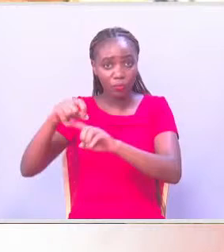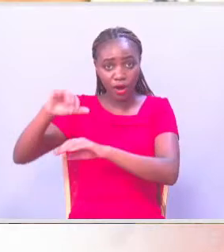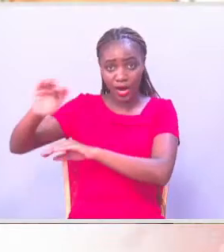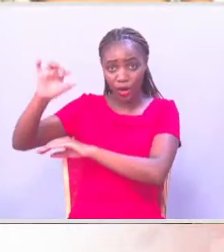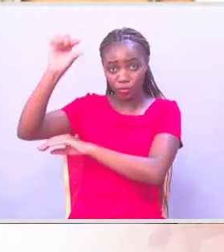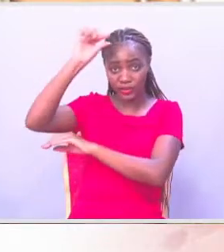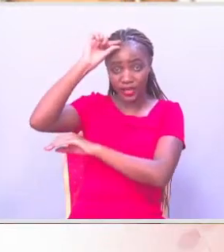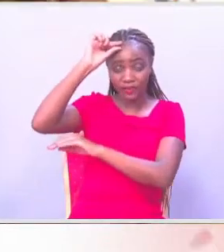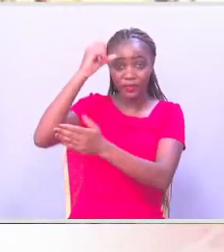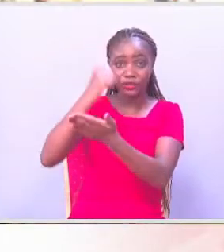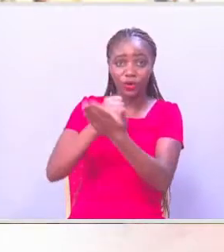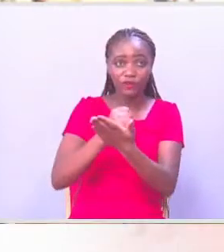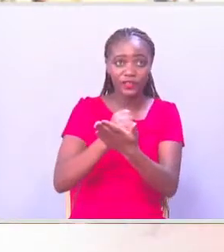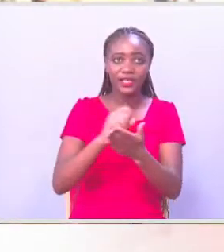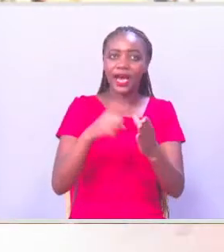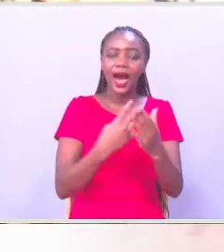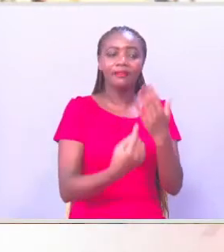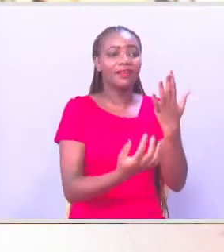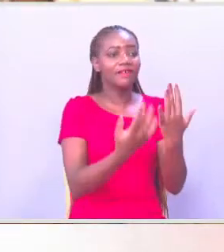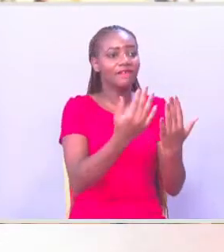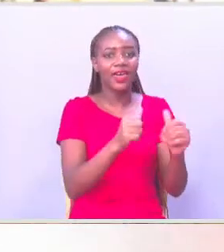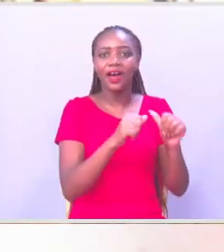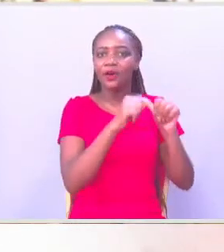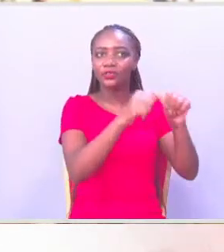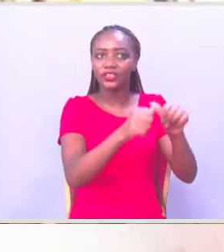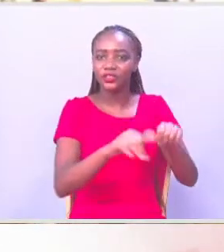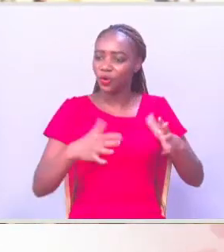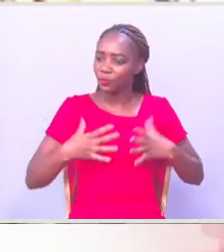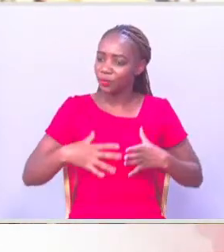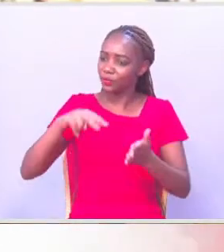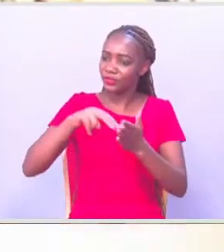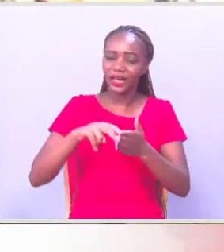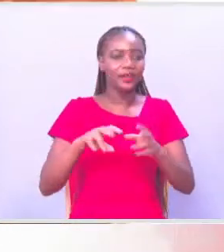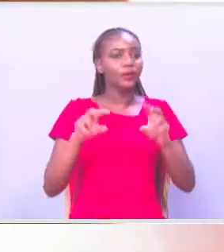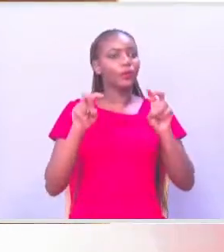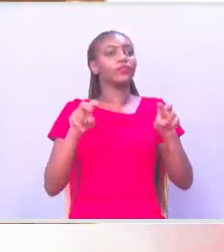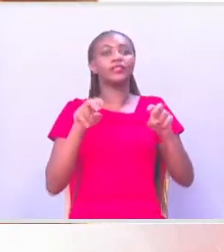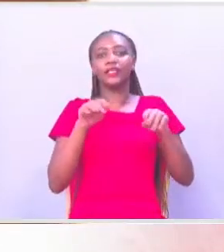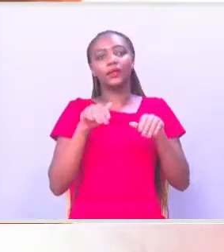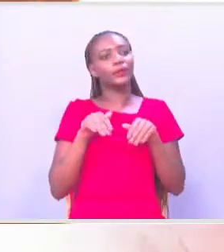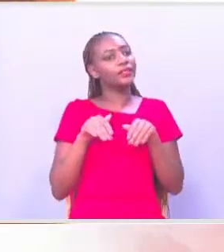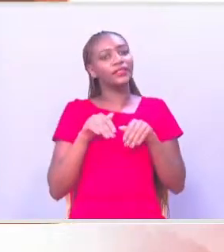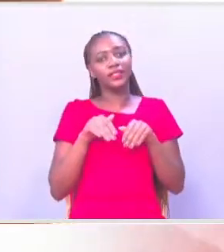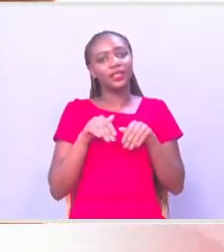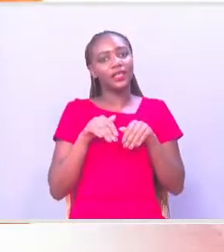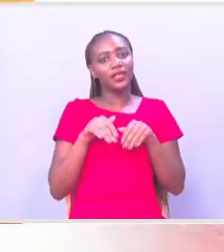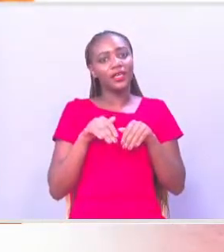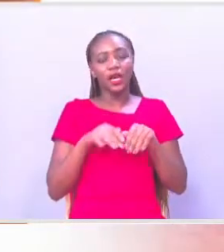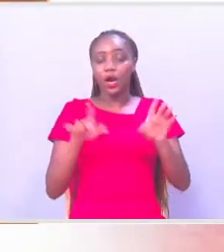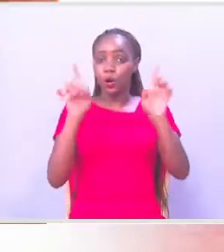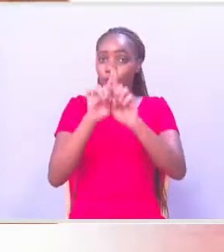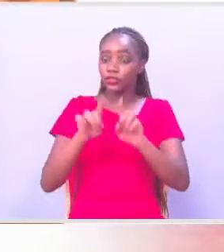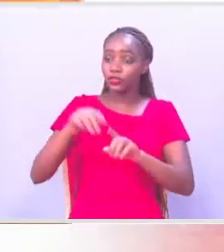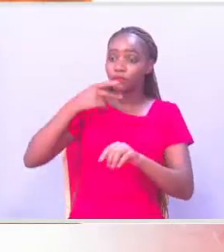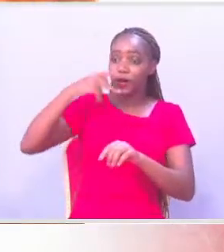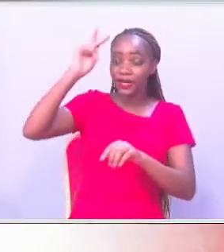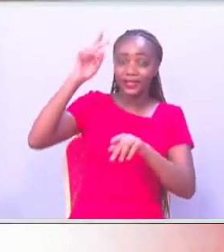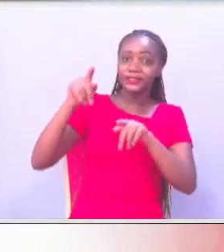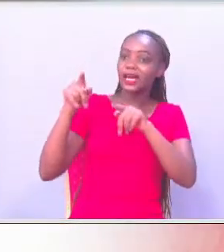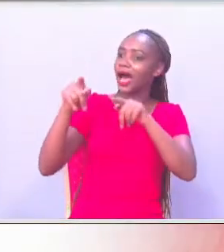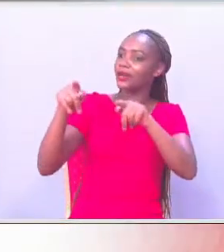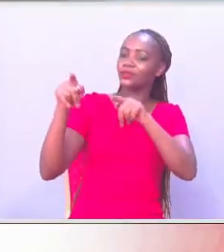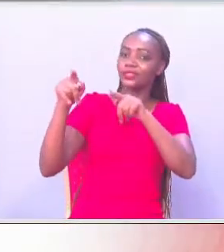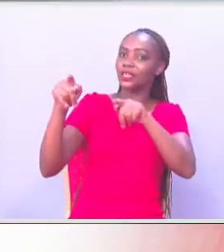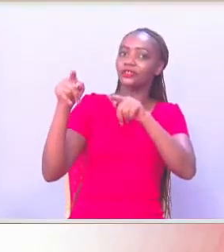Na moto unaungua, raia tumesimama, wanafunzi tumesimama, tumepata hasara kubwa. Parents blame the ongoing unrest